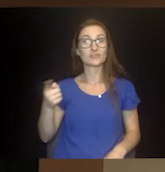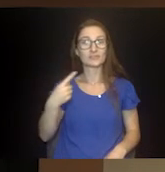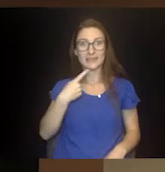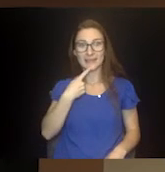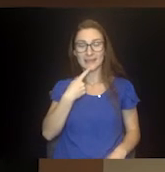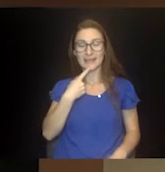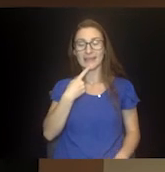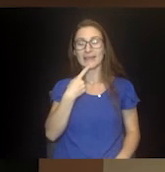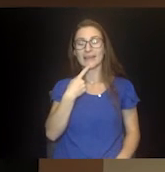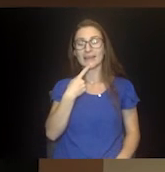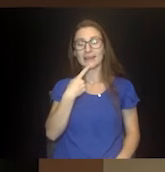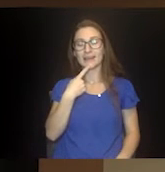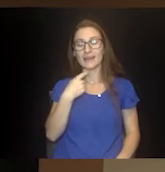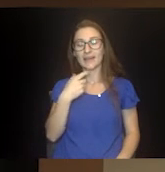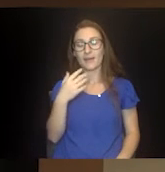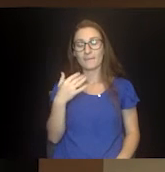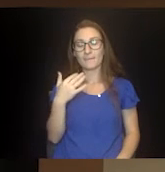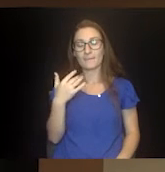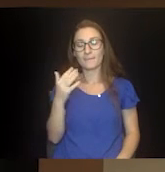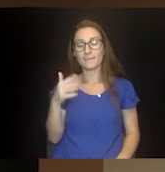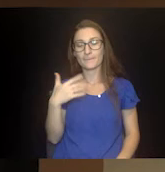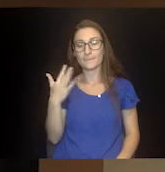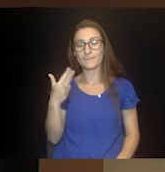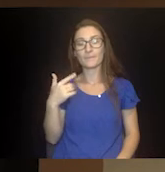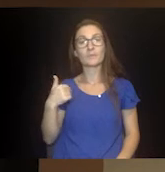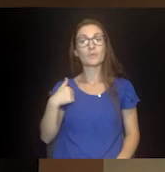as Alex was saying that